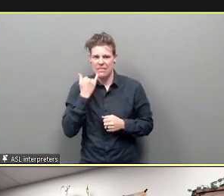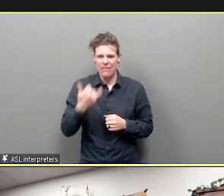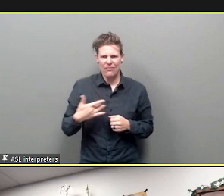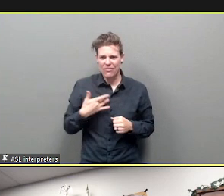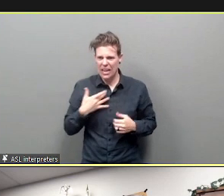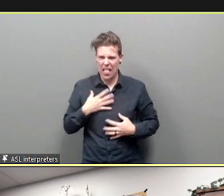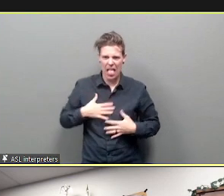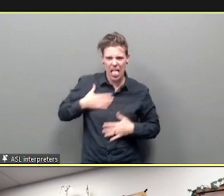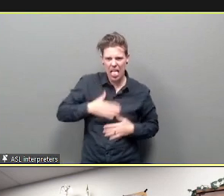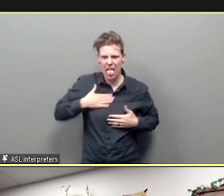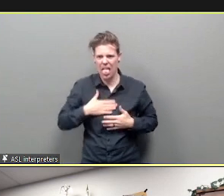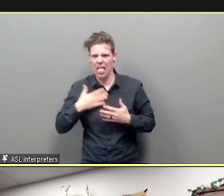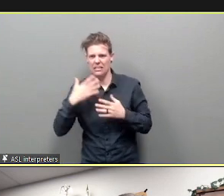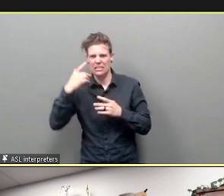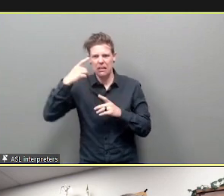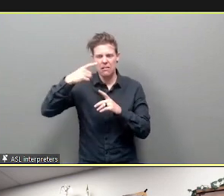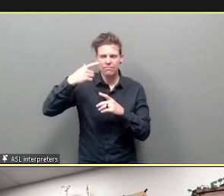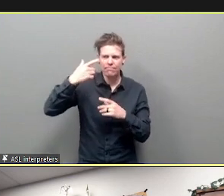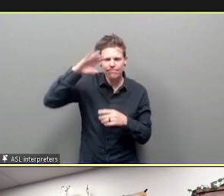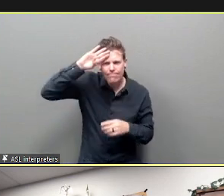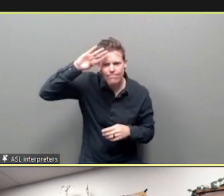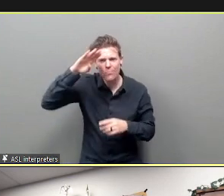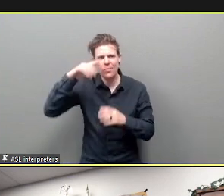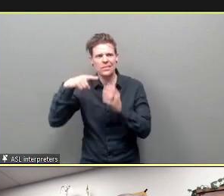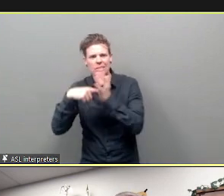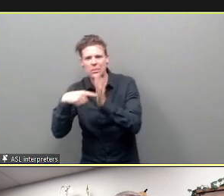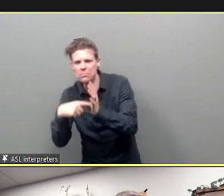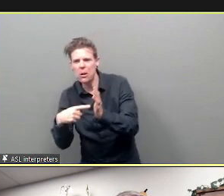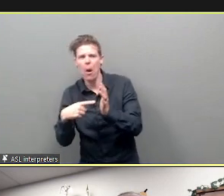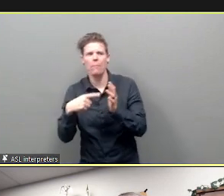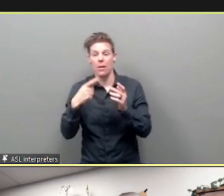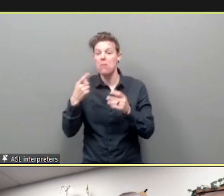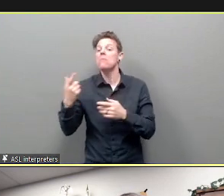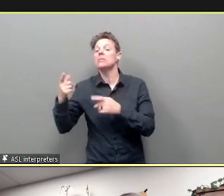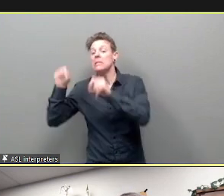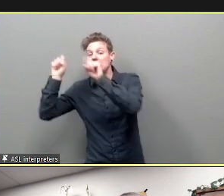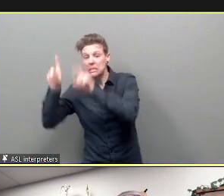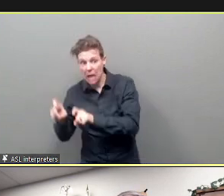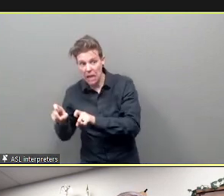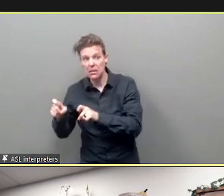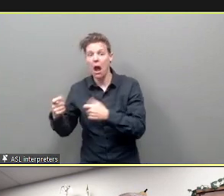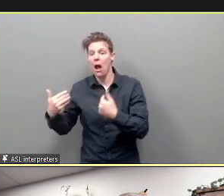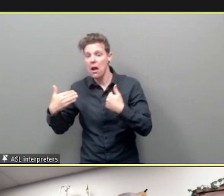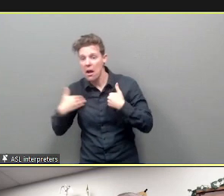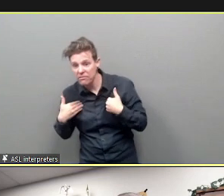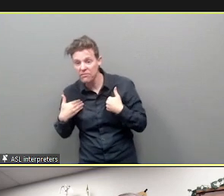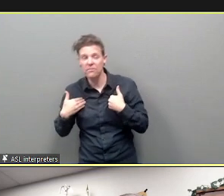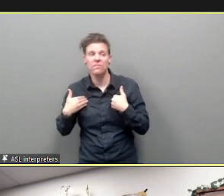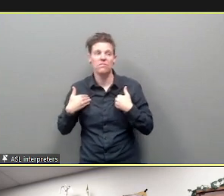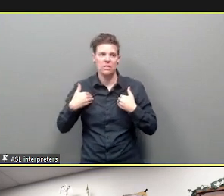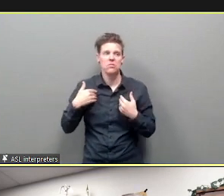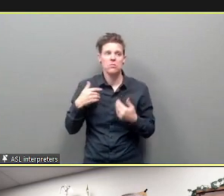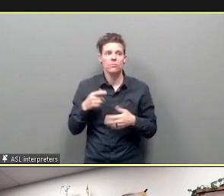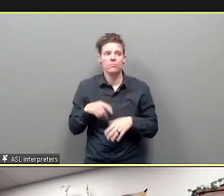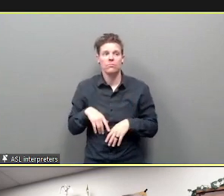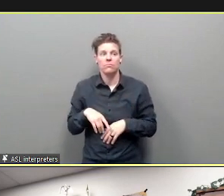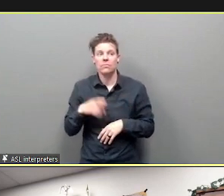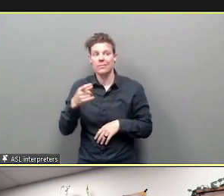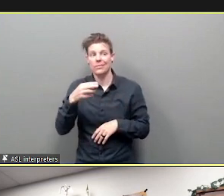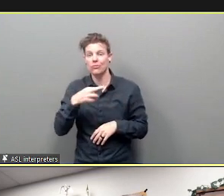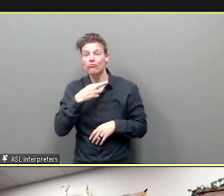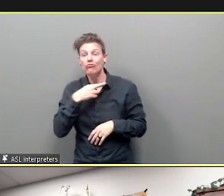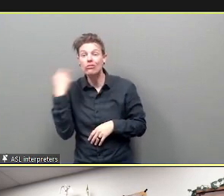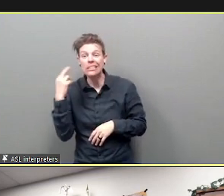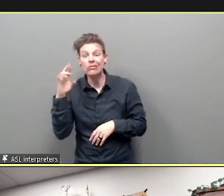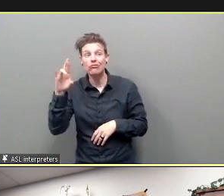positive test and symptoms and any of those risk factors I mentioned earlier, get treatment. It'll be a little tight